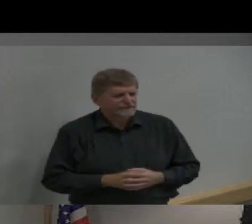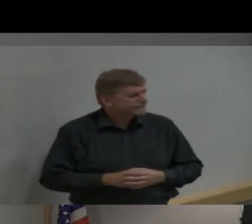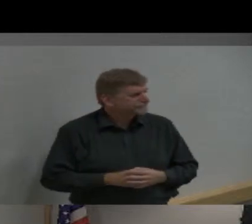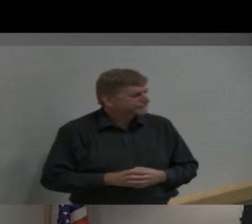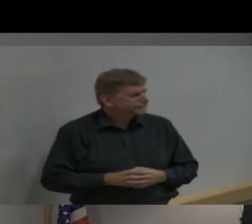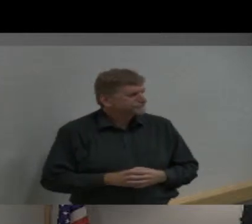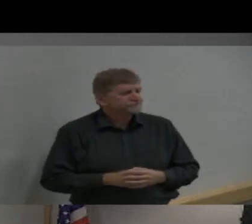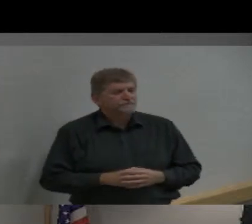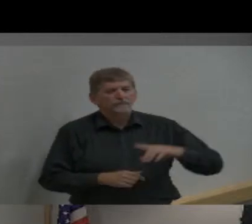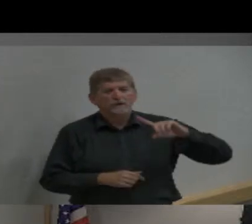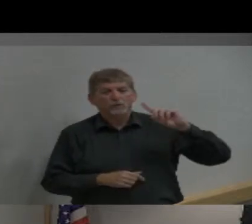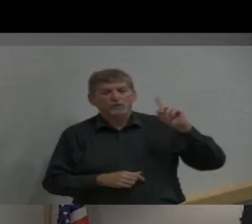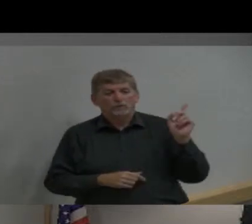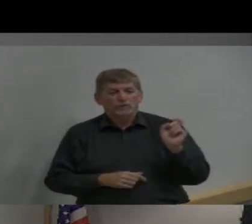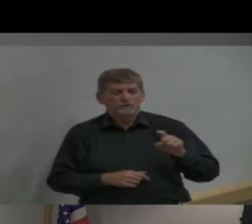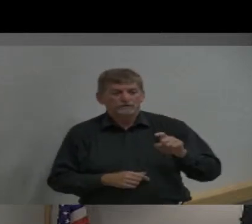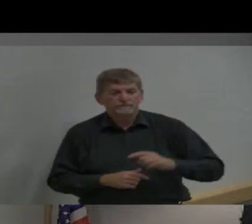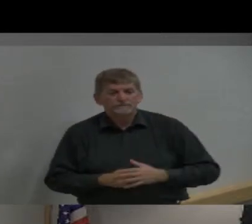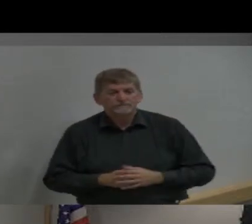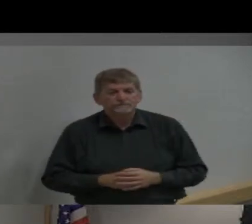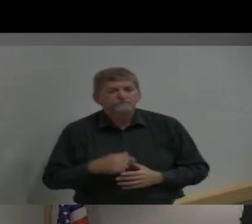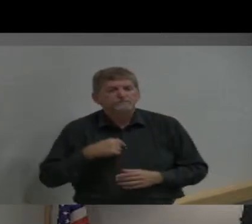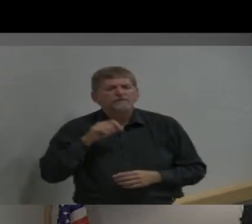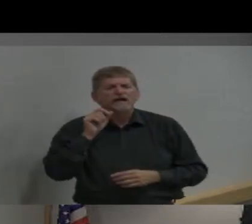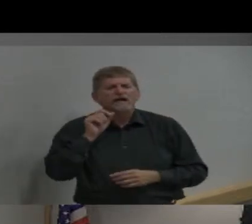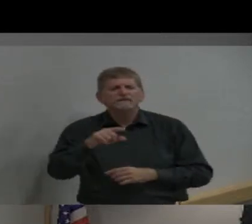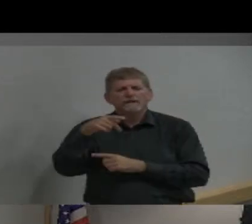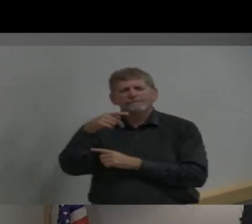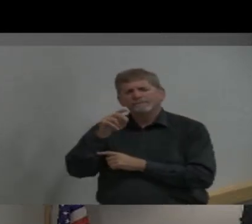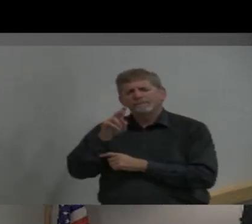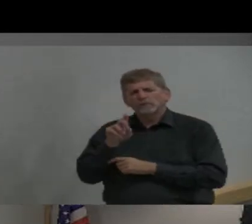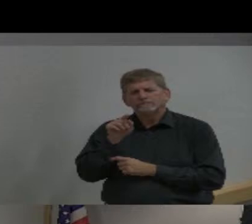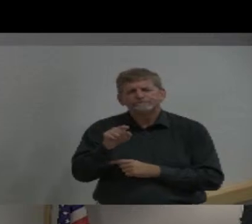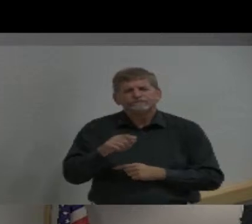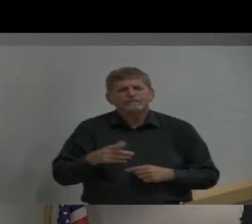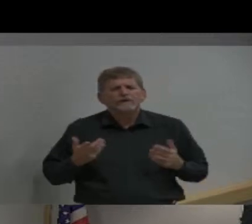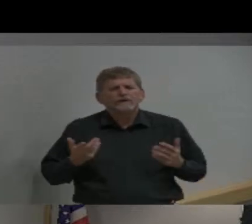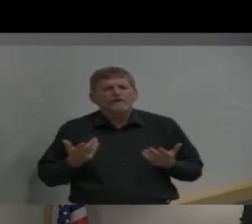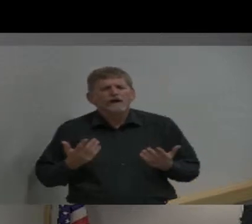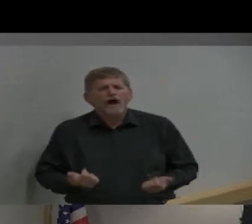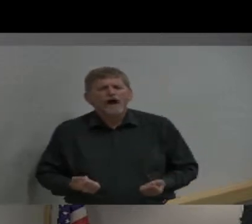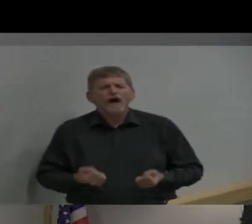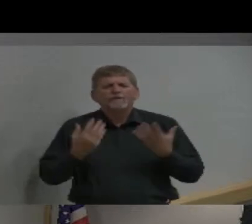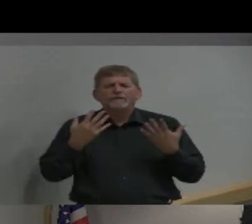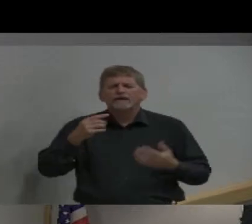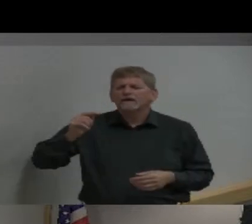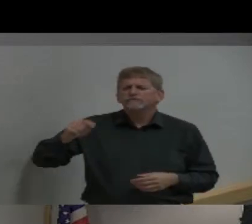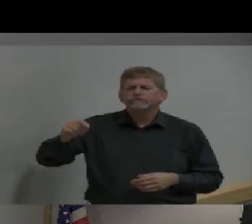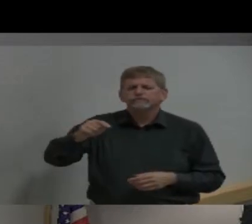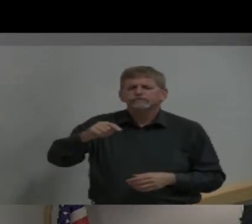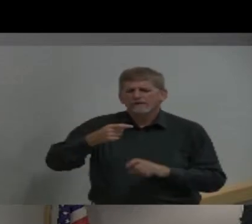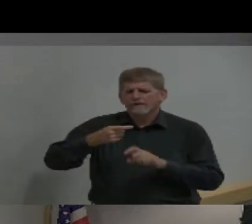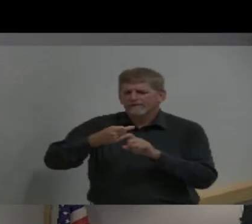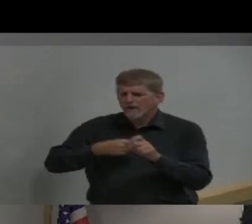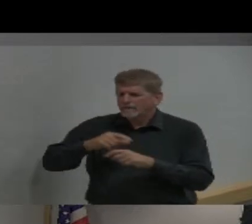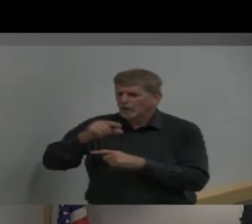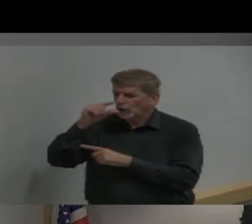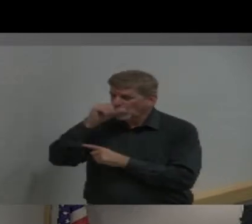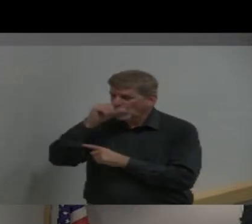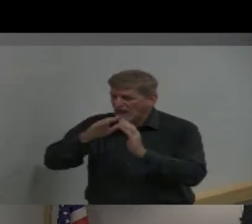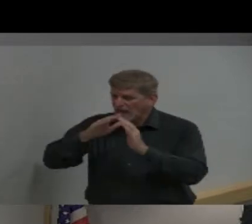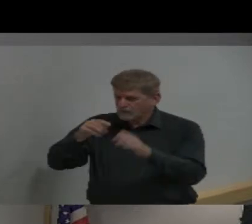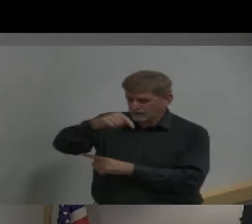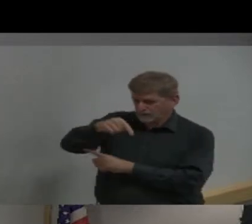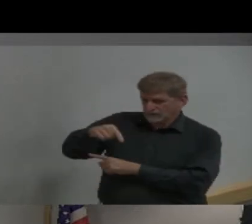This one's for Dr. Ramirez. Just wanted to know how many of Purdue's most recent cases have come from the Greek and co-op houses, and how many of those houses are under any kind